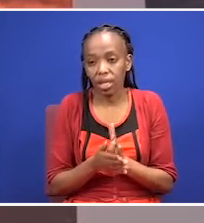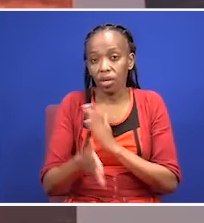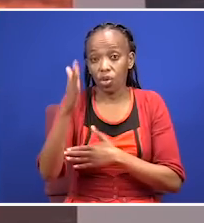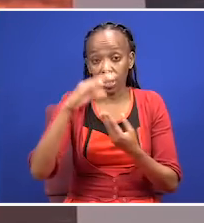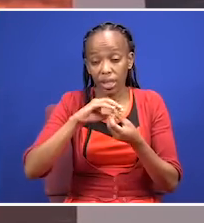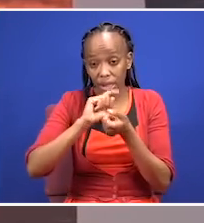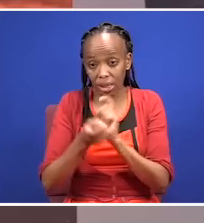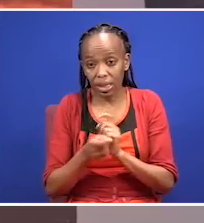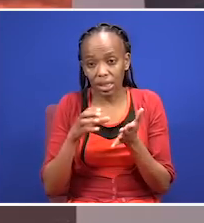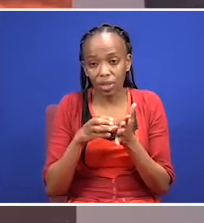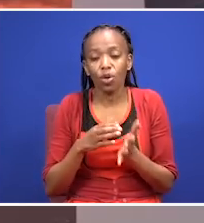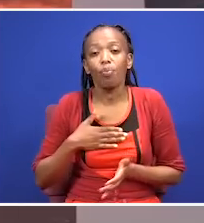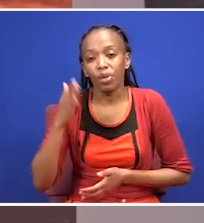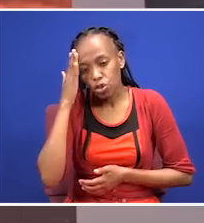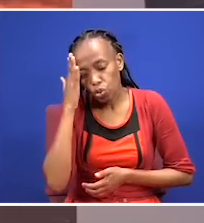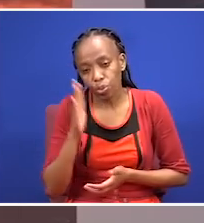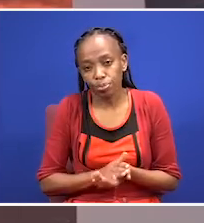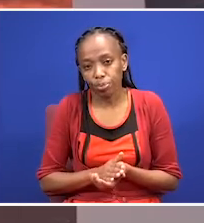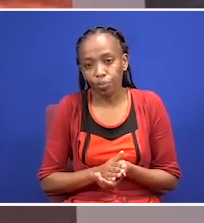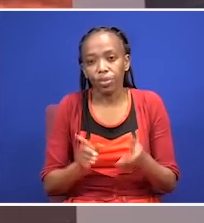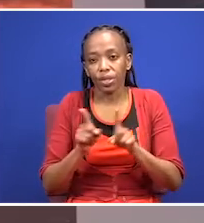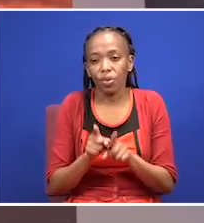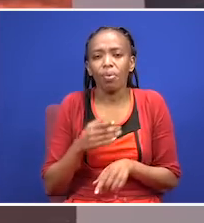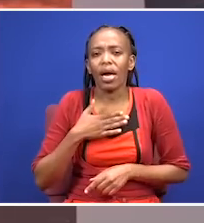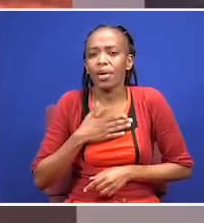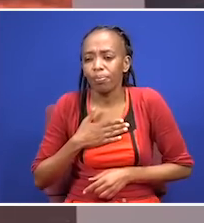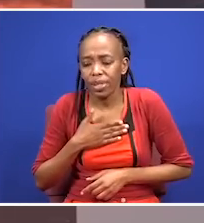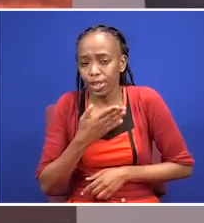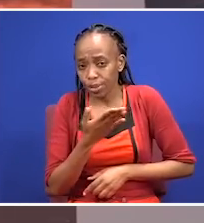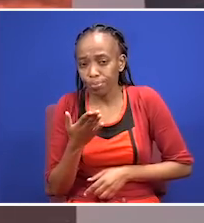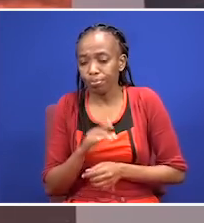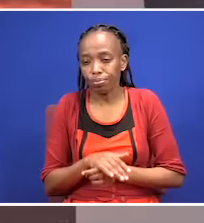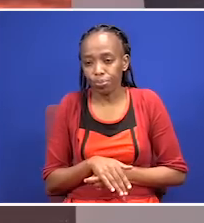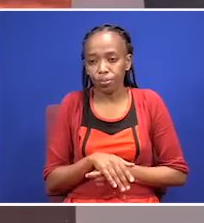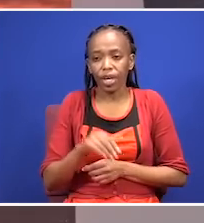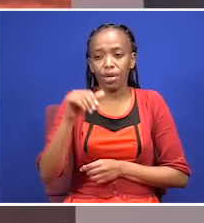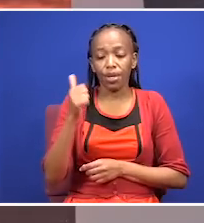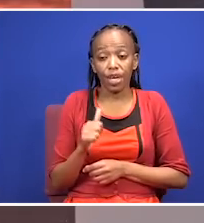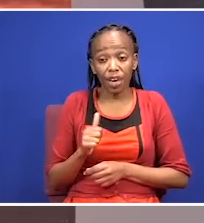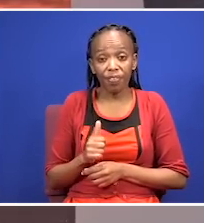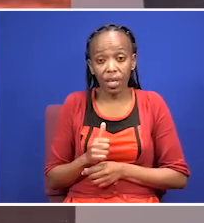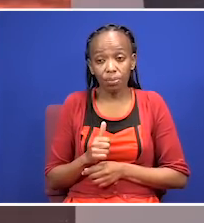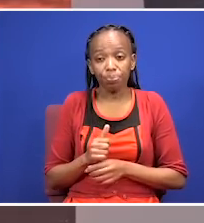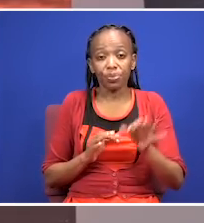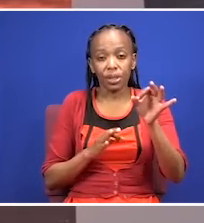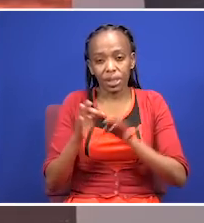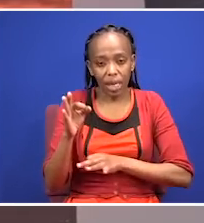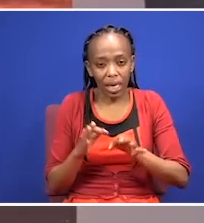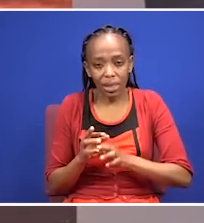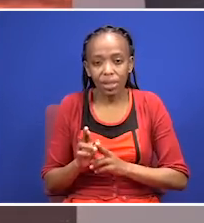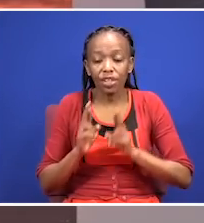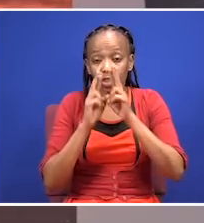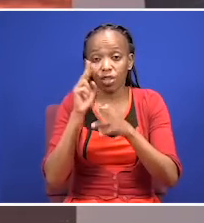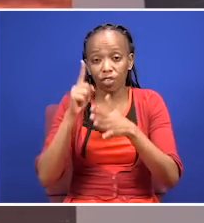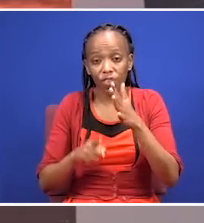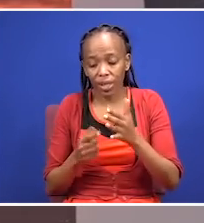changes the situation kindly note and i beg you this day never ever judge the outcome of